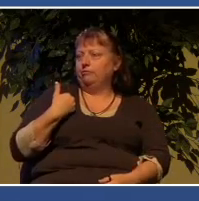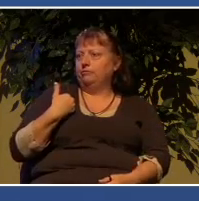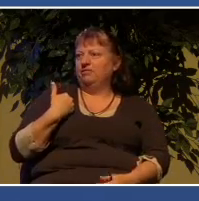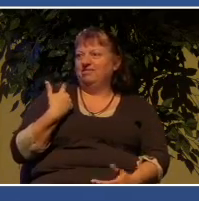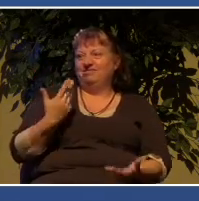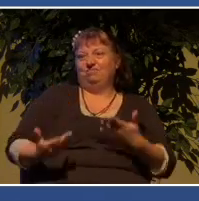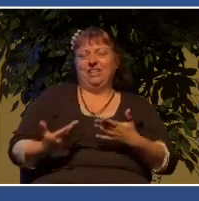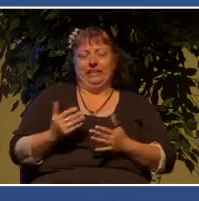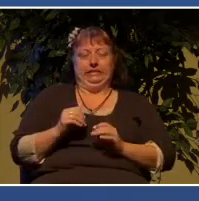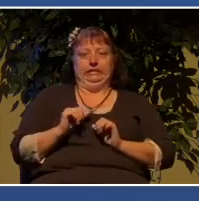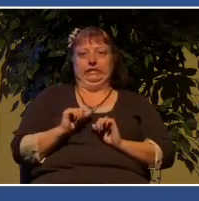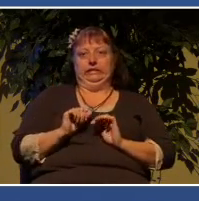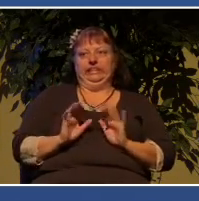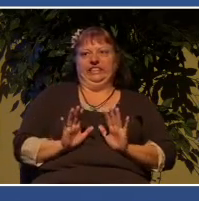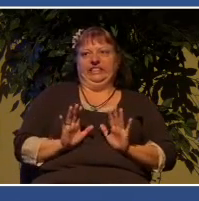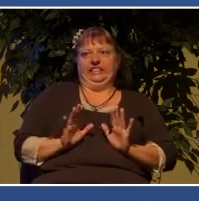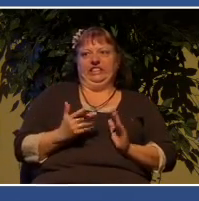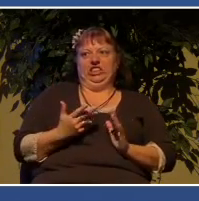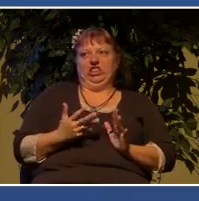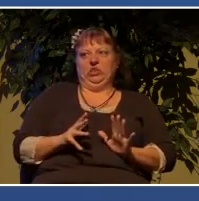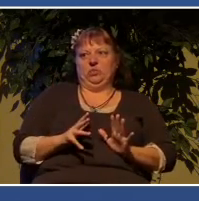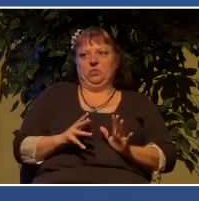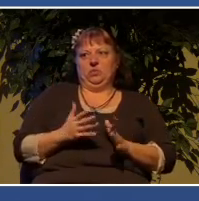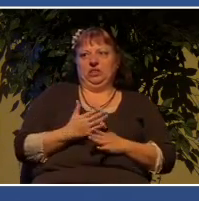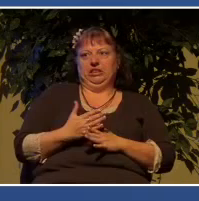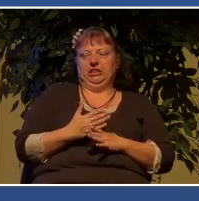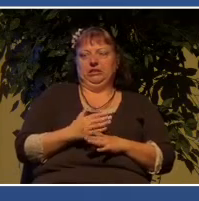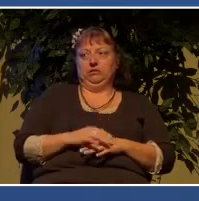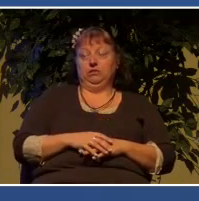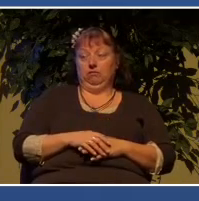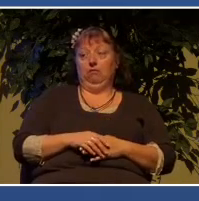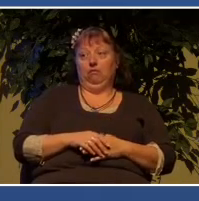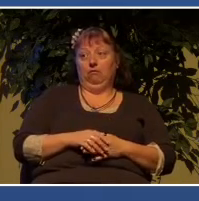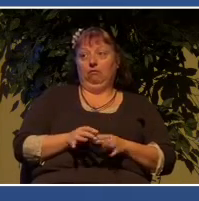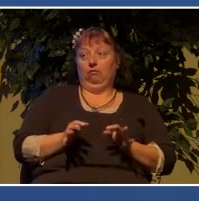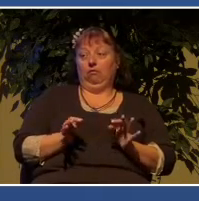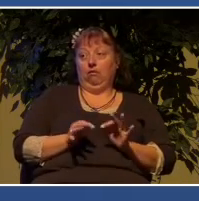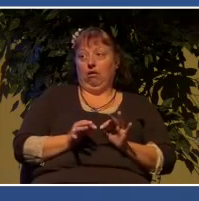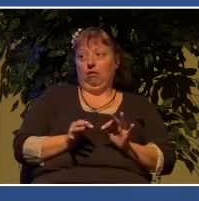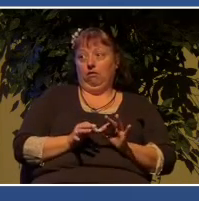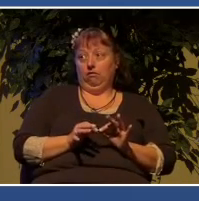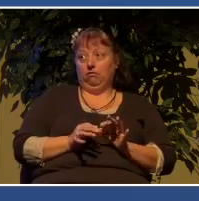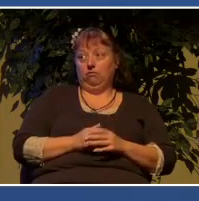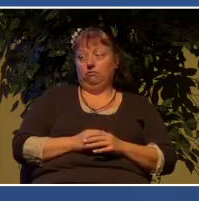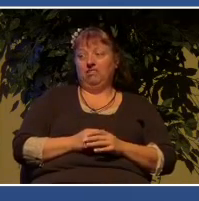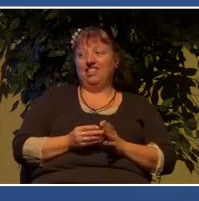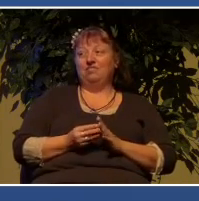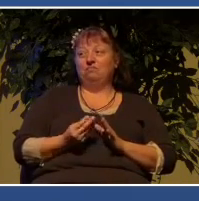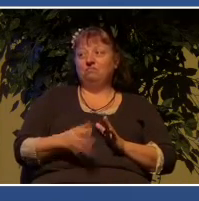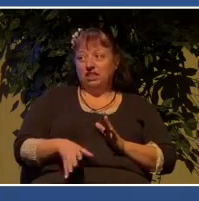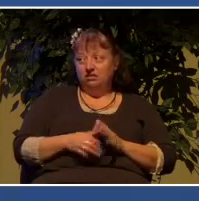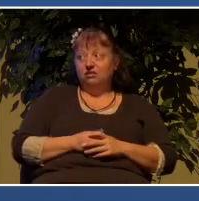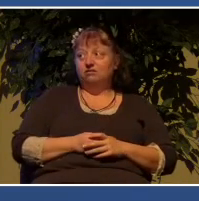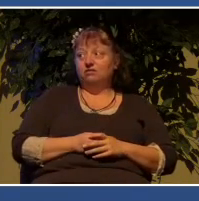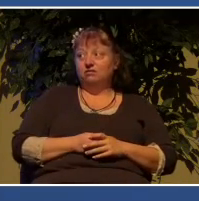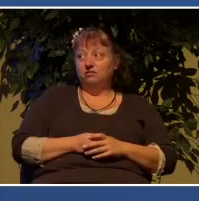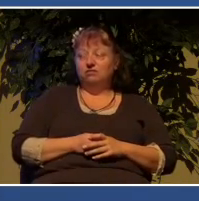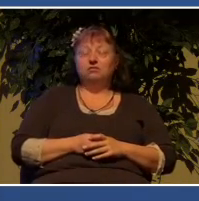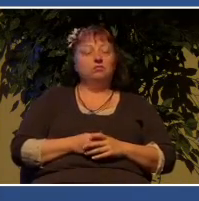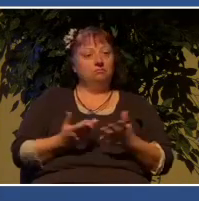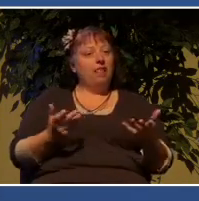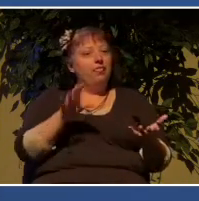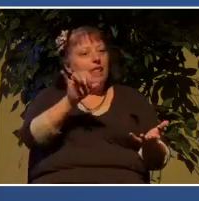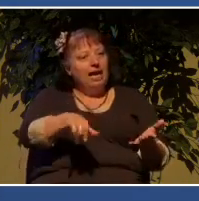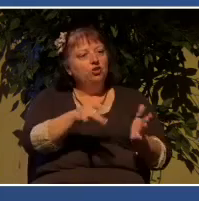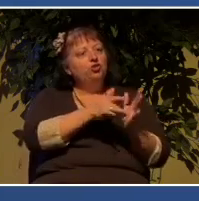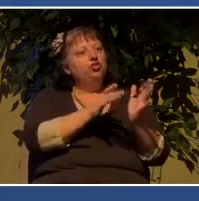that, because it's costly, it's expensive. But it's what Jesus did.